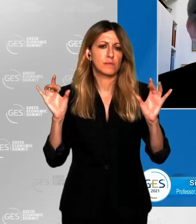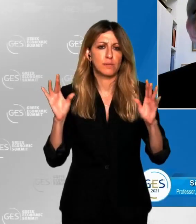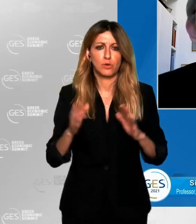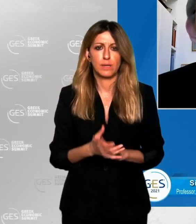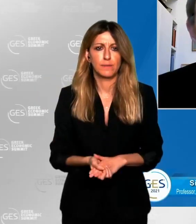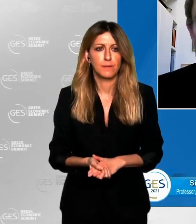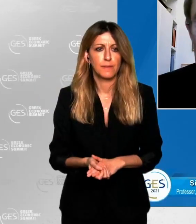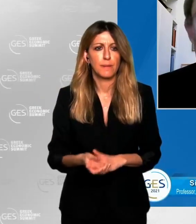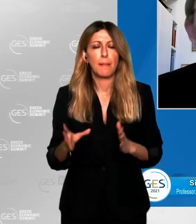on to the next